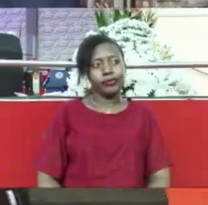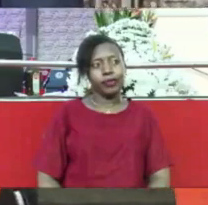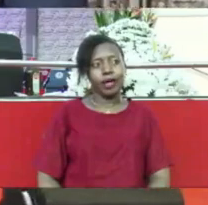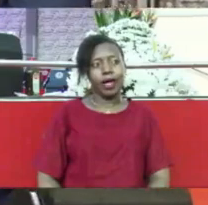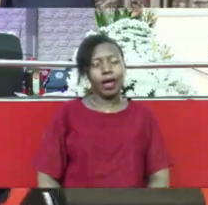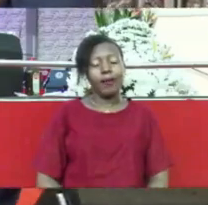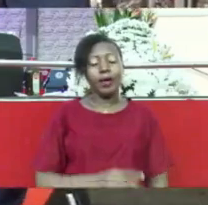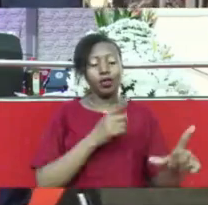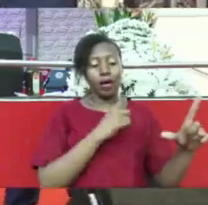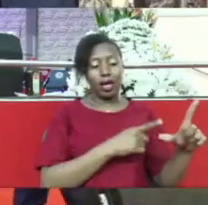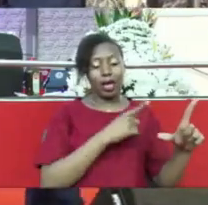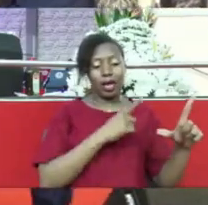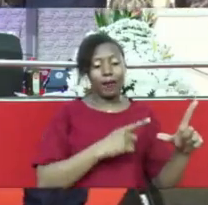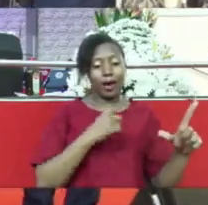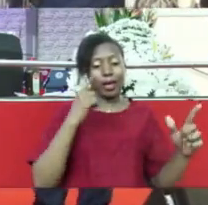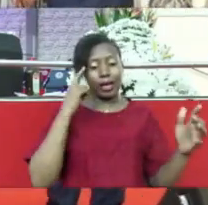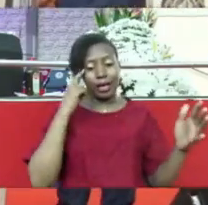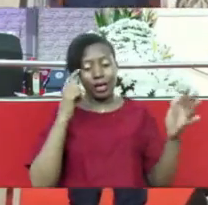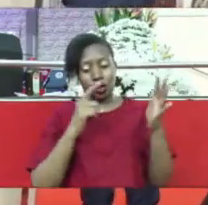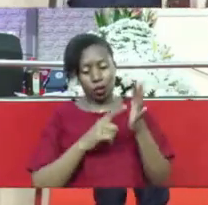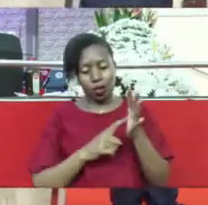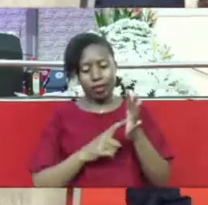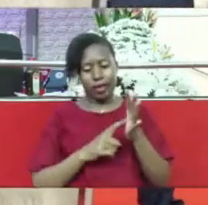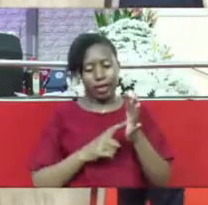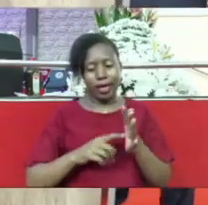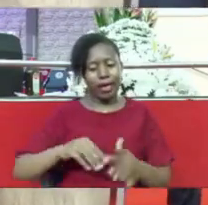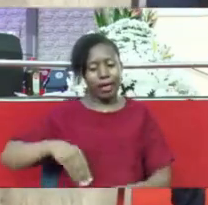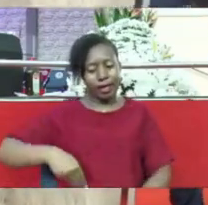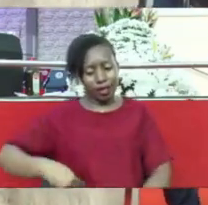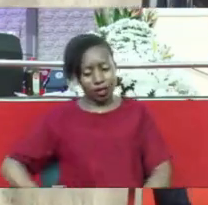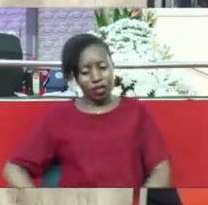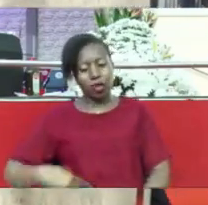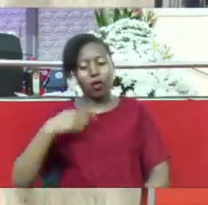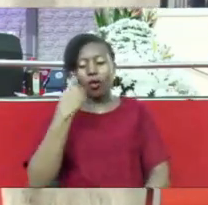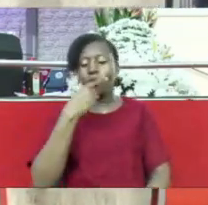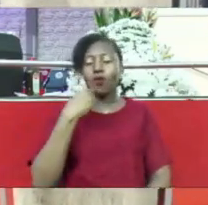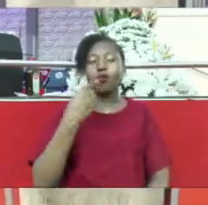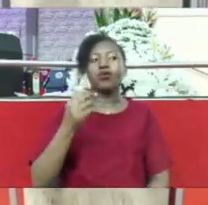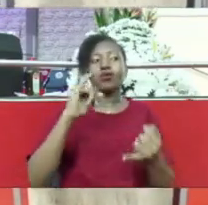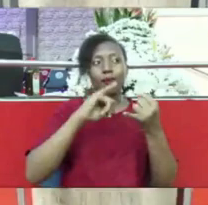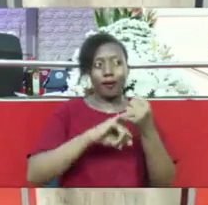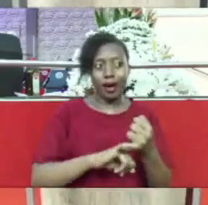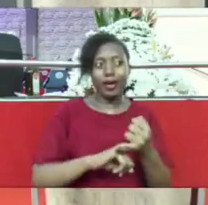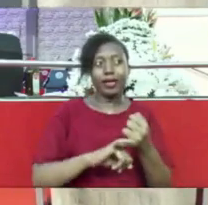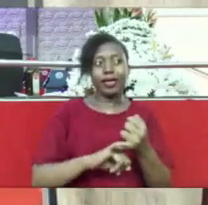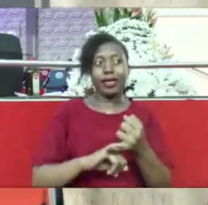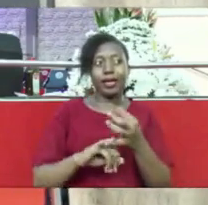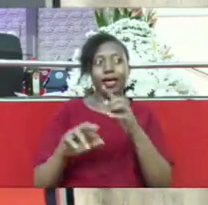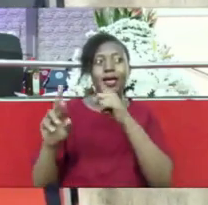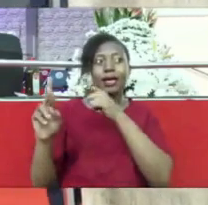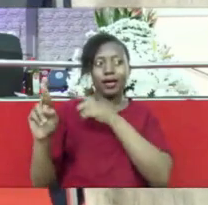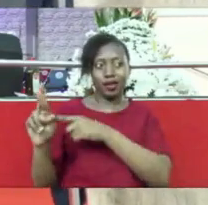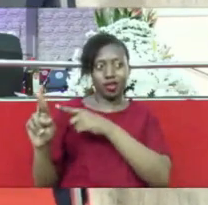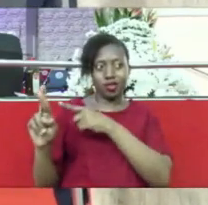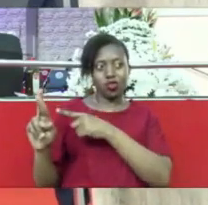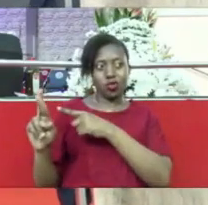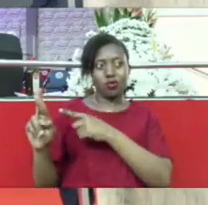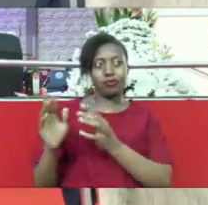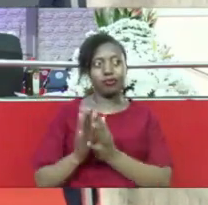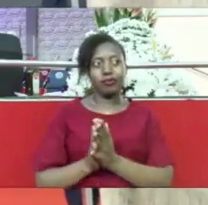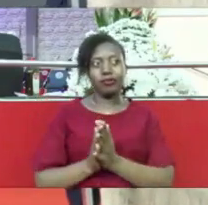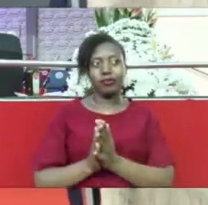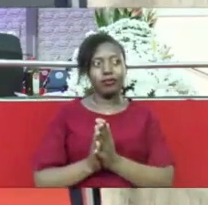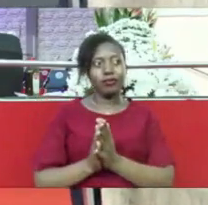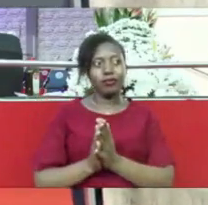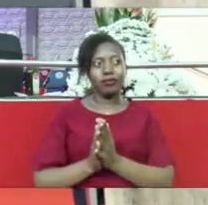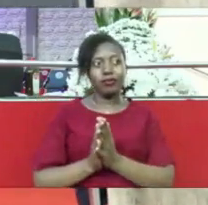discovered that this man who is marrying my daughter Rachel. Huyu ambaye anatazamia kumuoa binti yangu. He does not